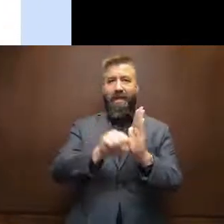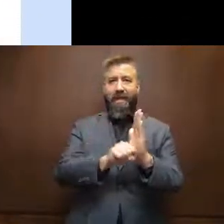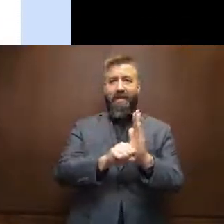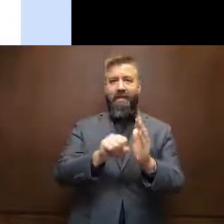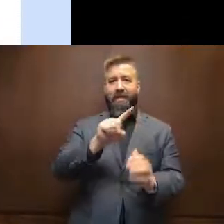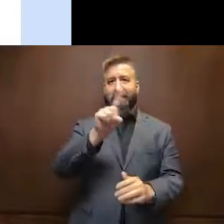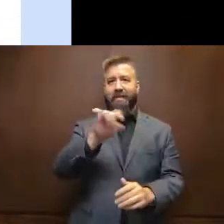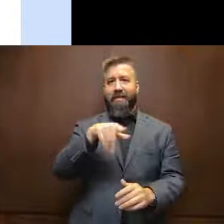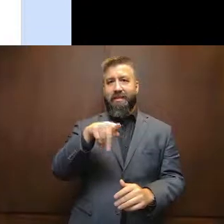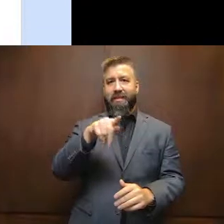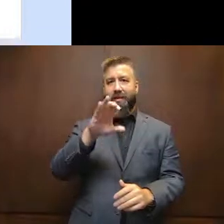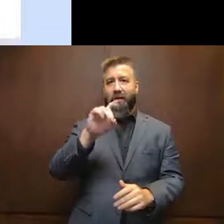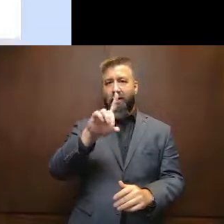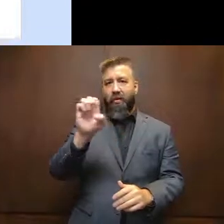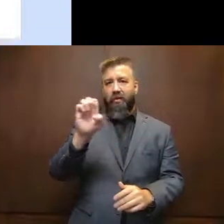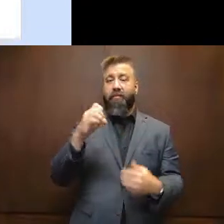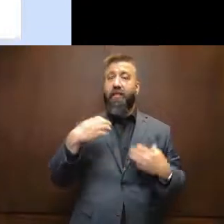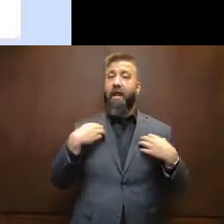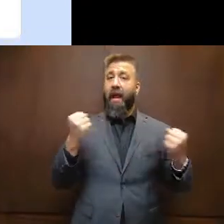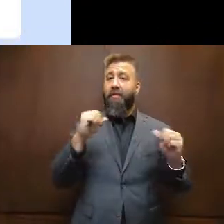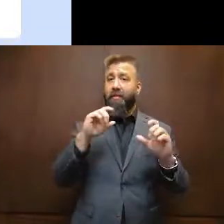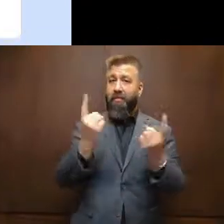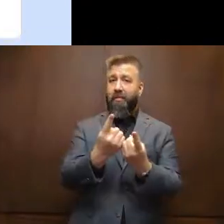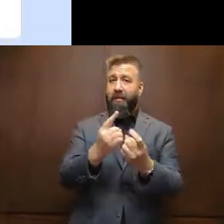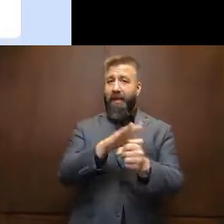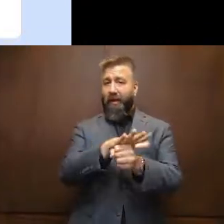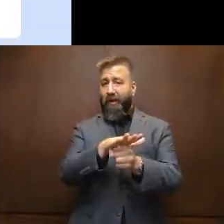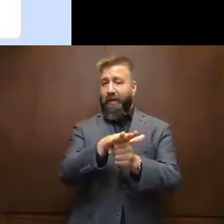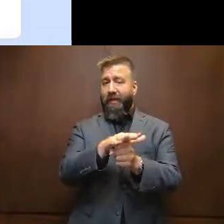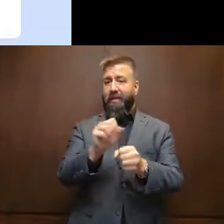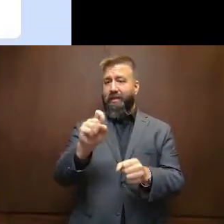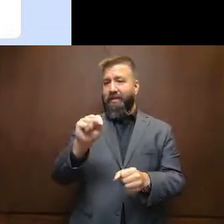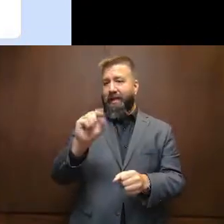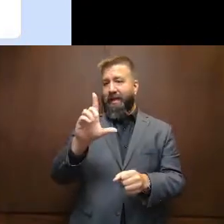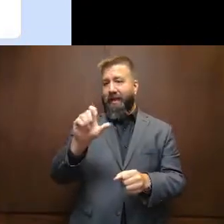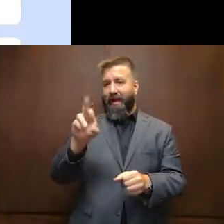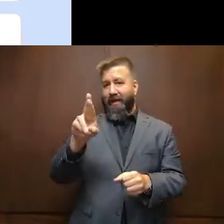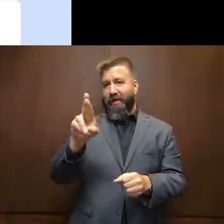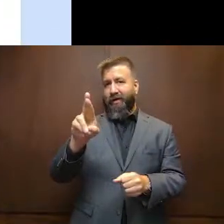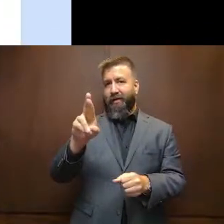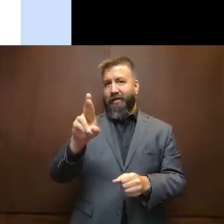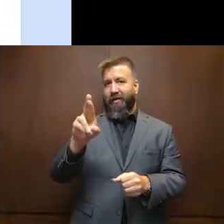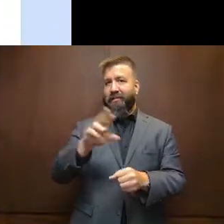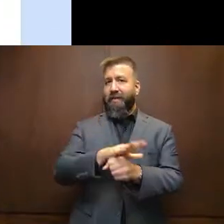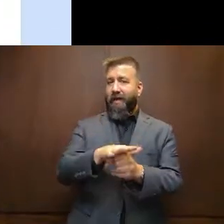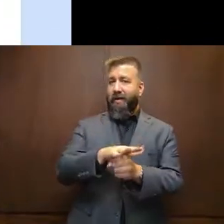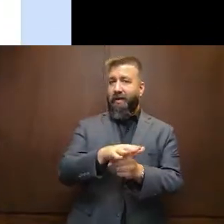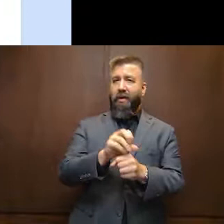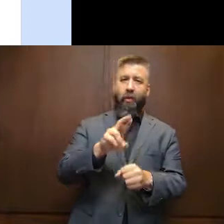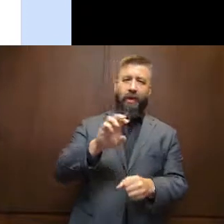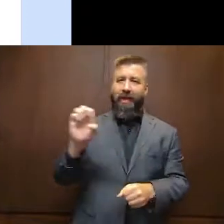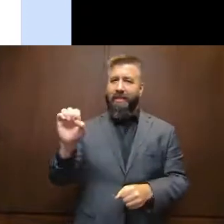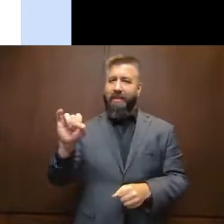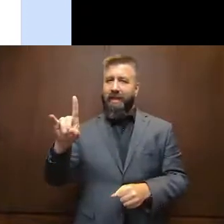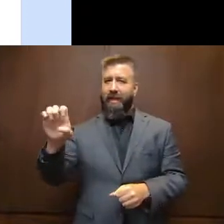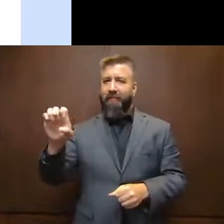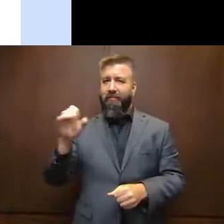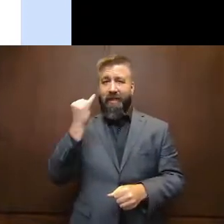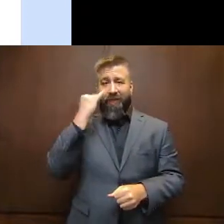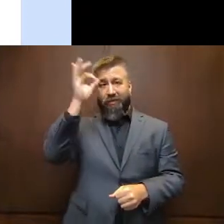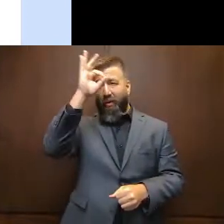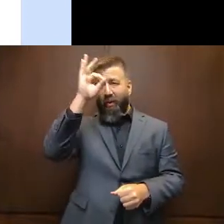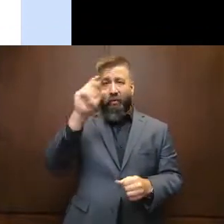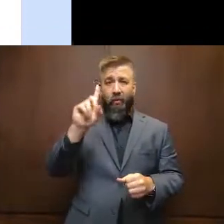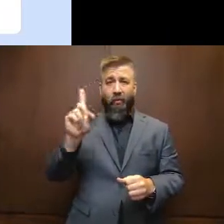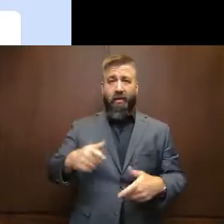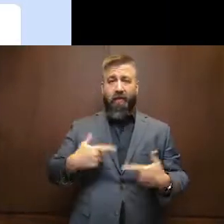zip code, your health department jurisdiction, so St. Clair County, Eastside Health Department, or if you don't know what county you live in, you can